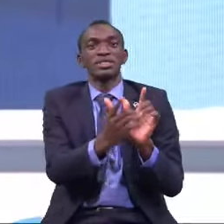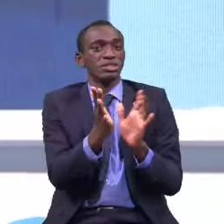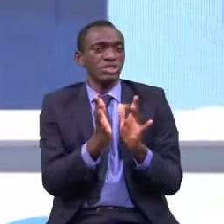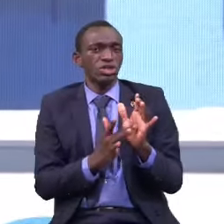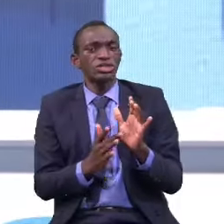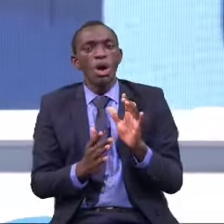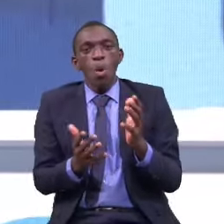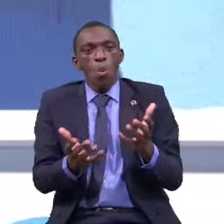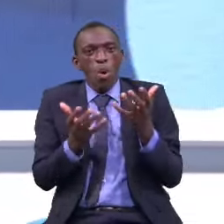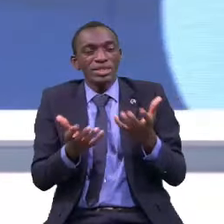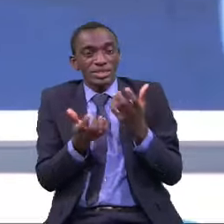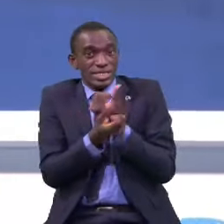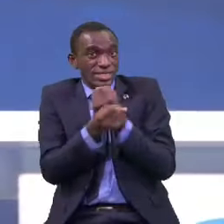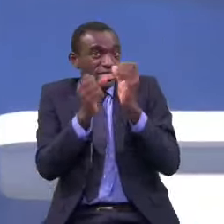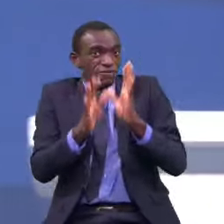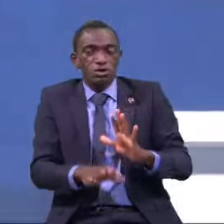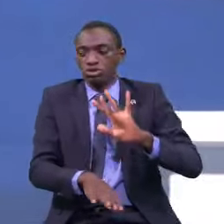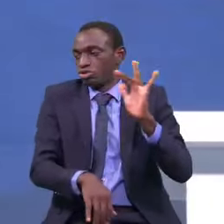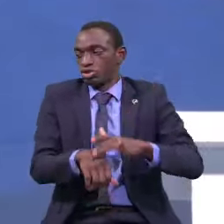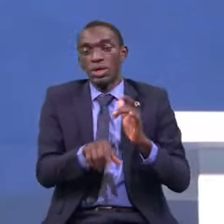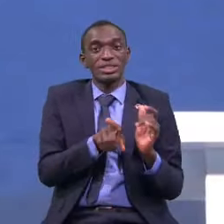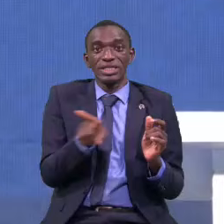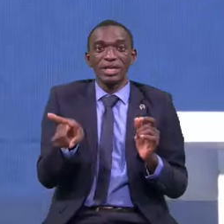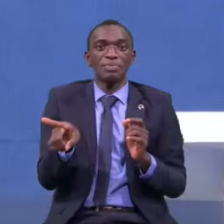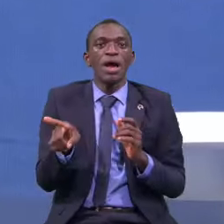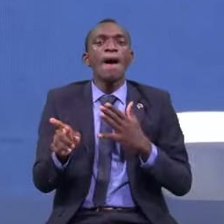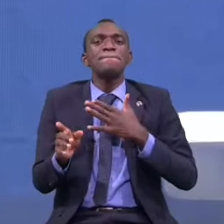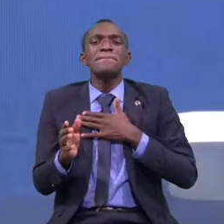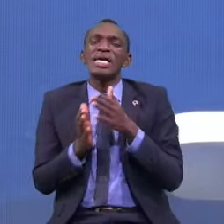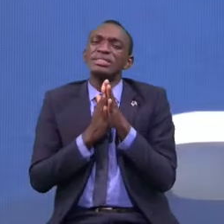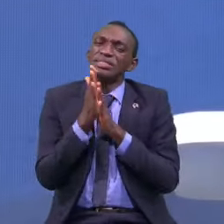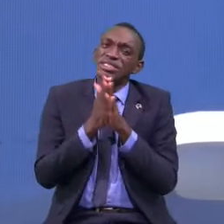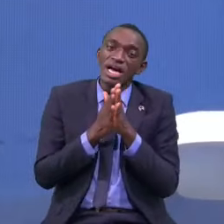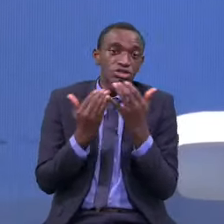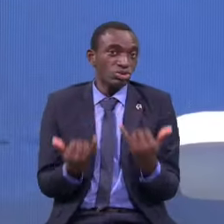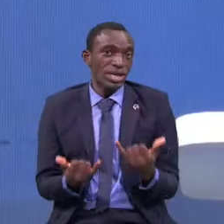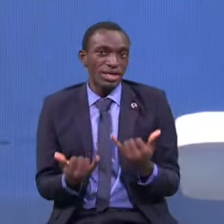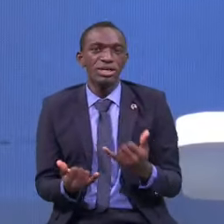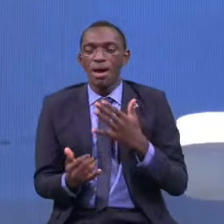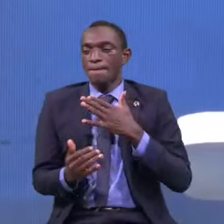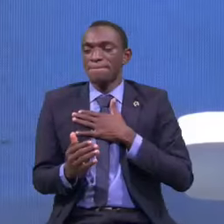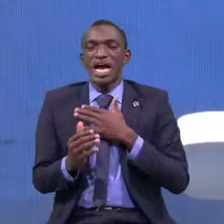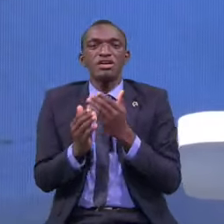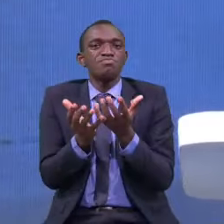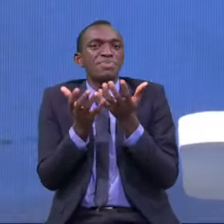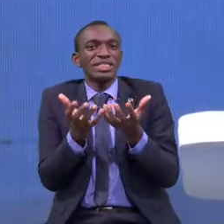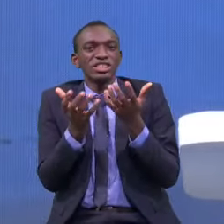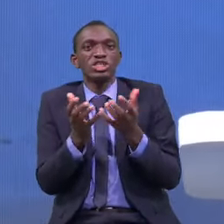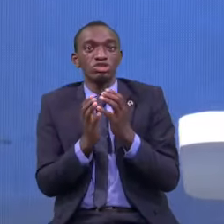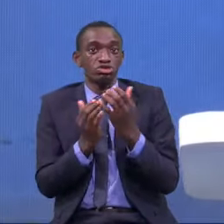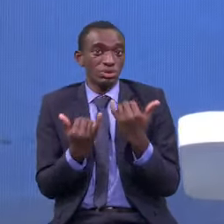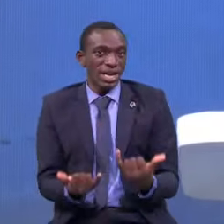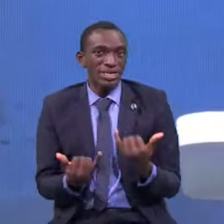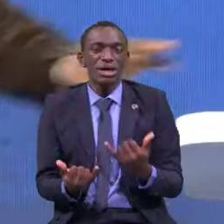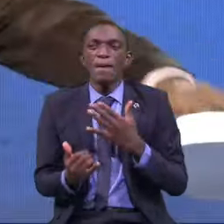him. My desire tonight, my petition tonight, my prayer